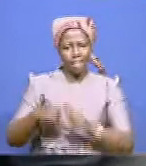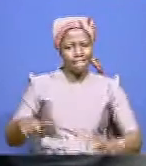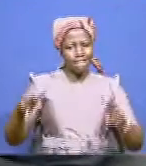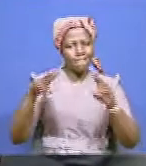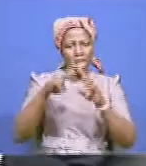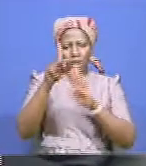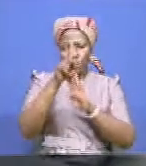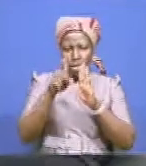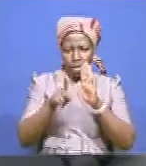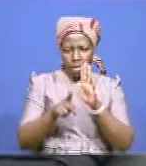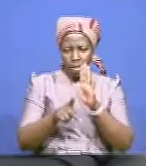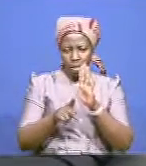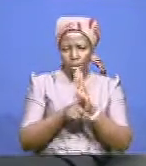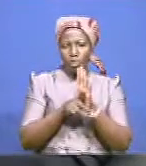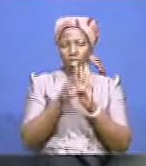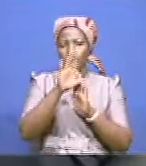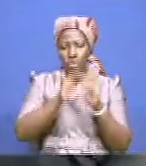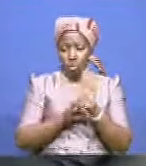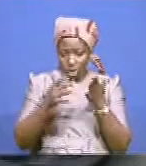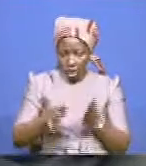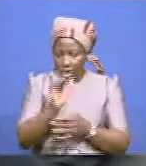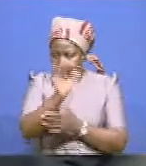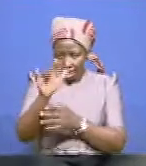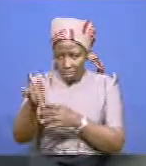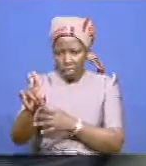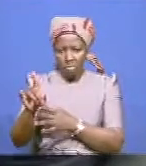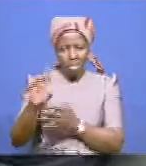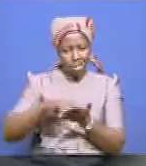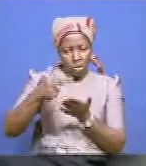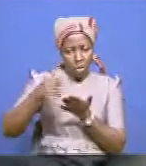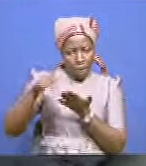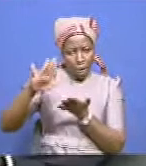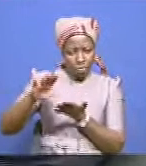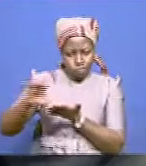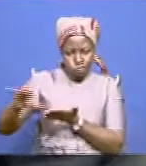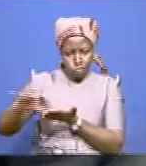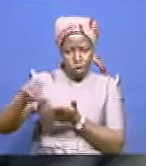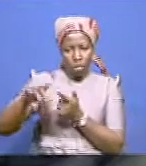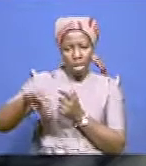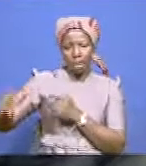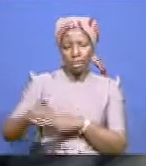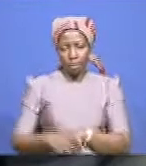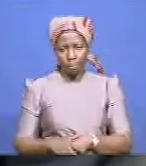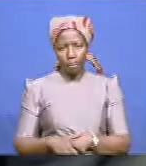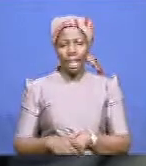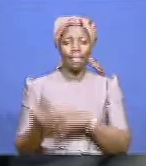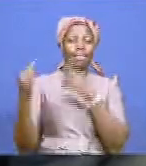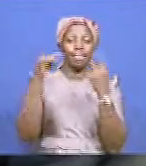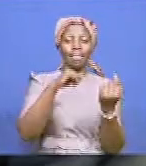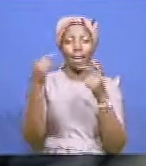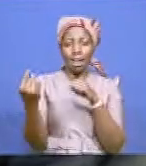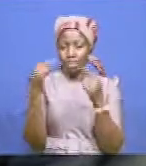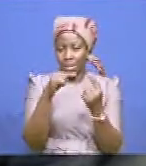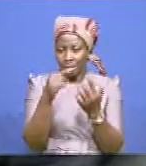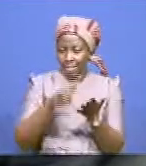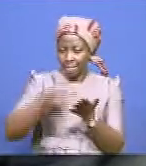And therefore, we are calling upon them to have more resources allocated to the county so that they can execute. The argument that